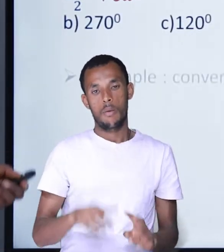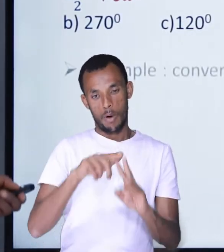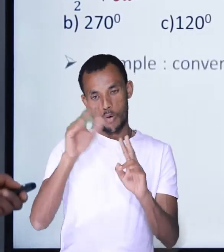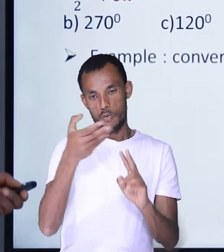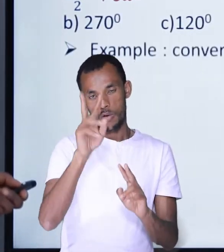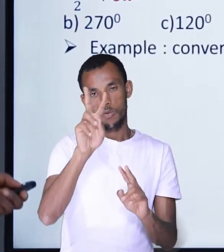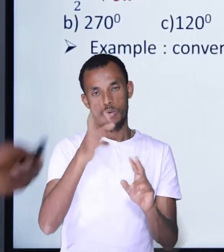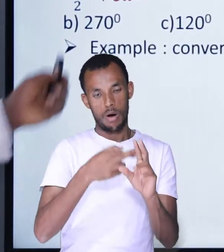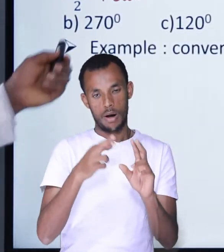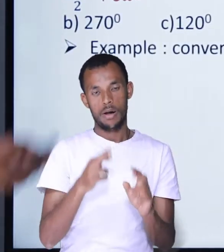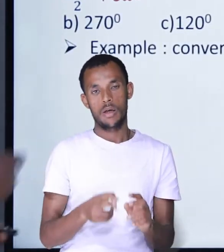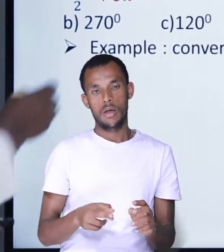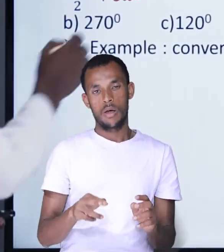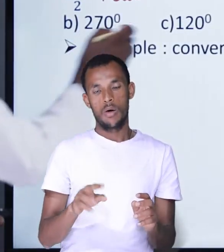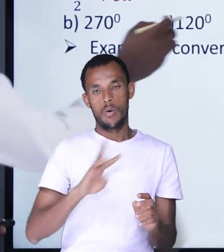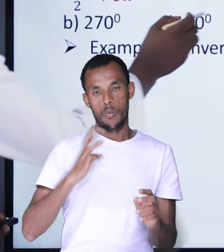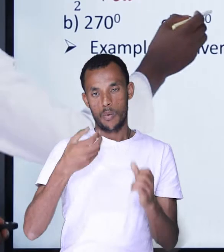And we can see also another one.